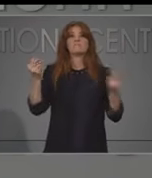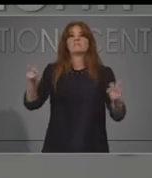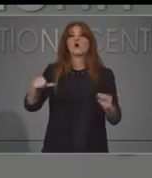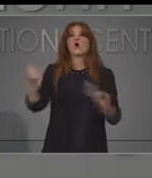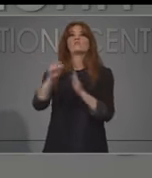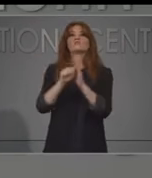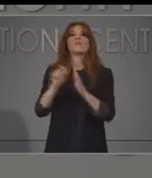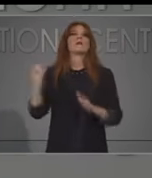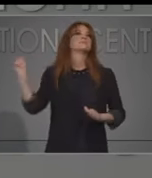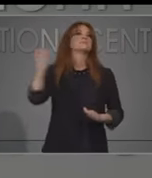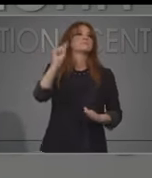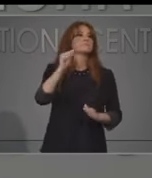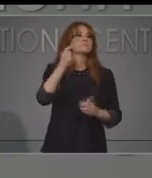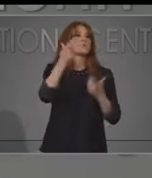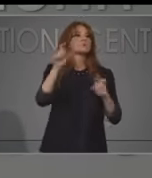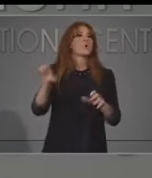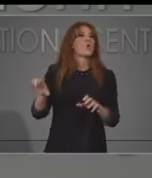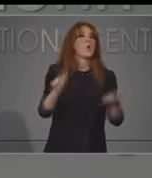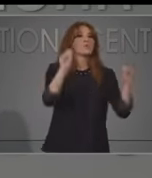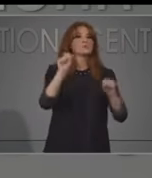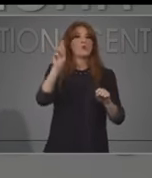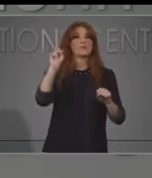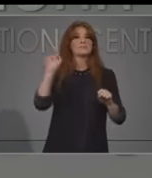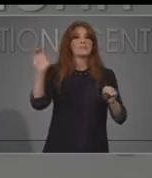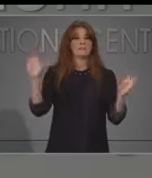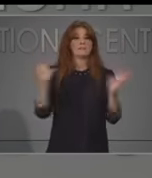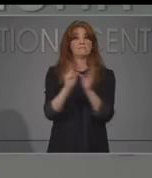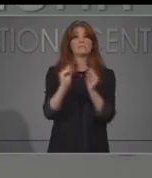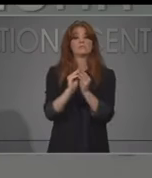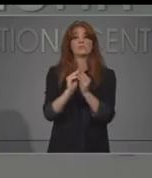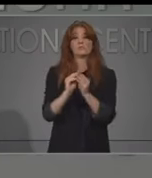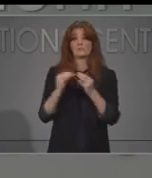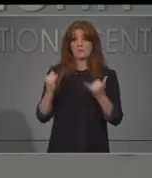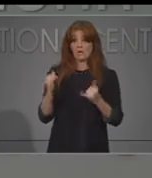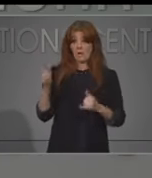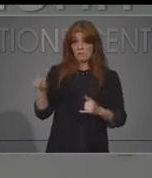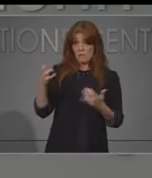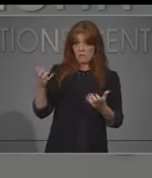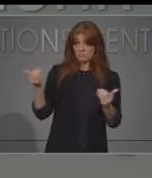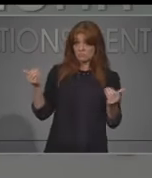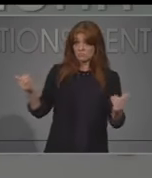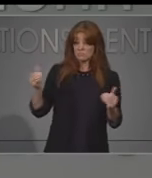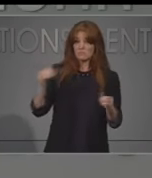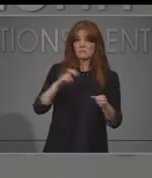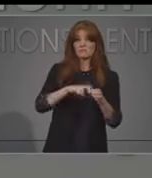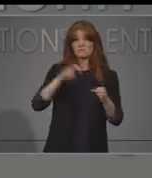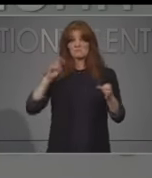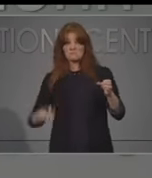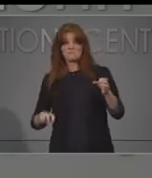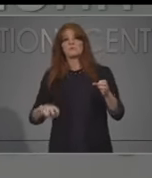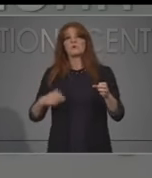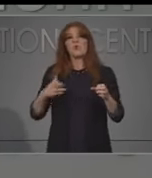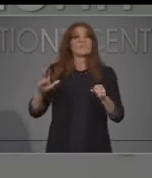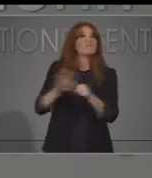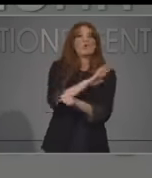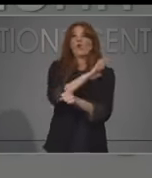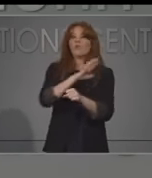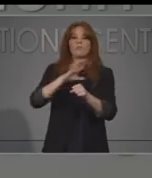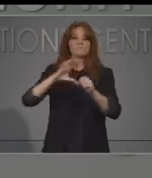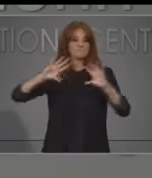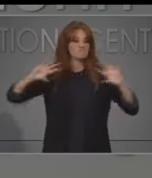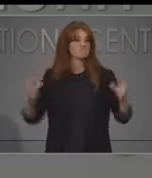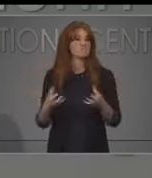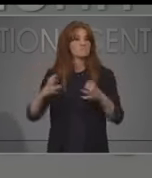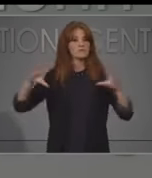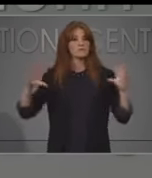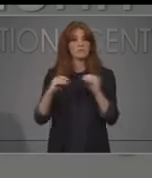and cities that are interested in hosting the convention. At this point, if they want to go forward with a full-scale convention, do you believe that they should go ahead and